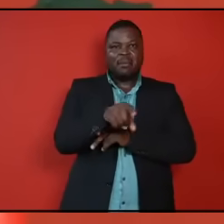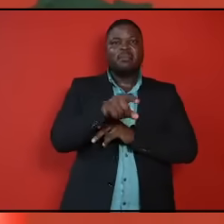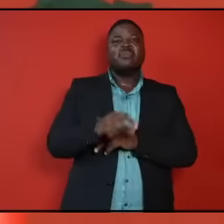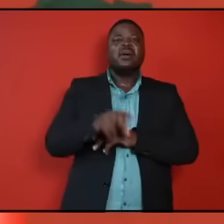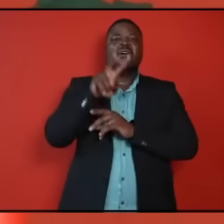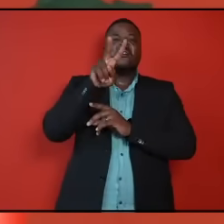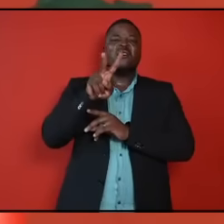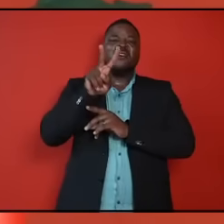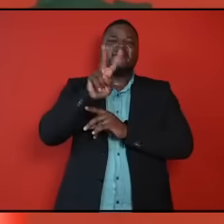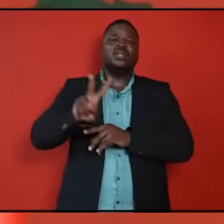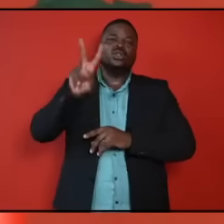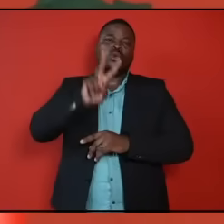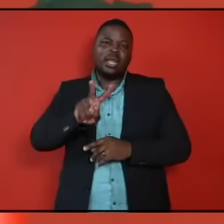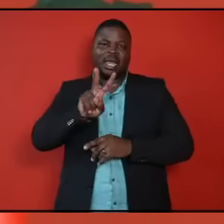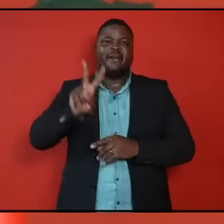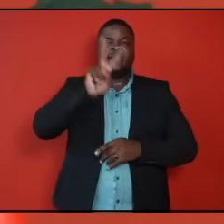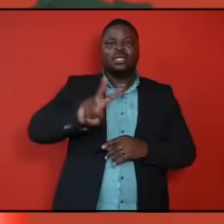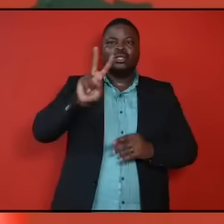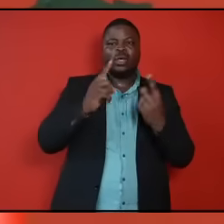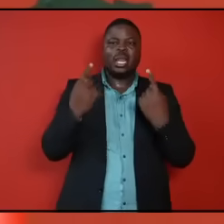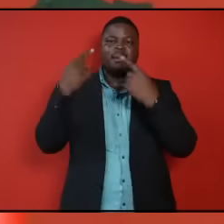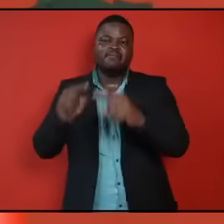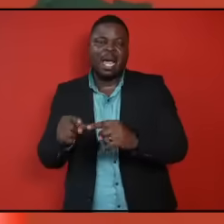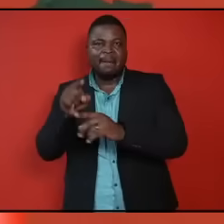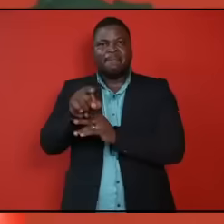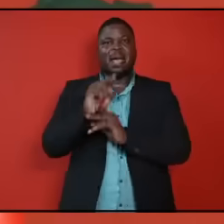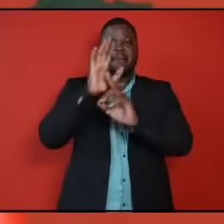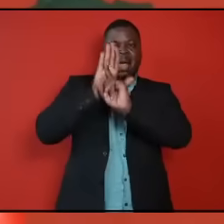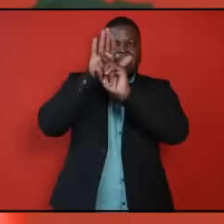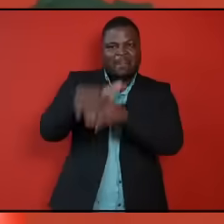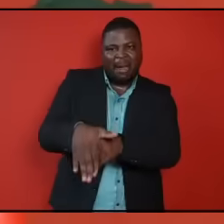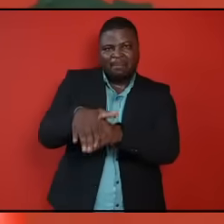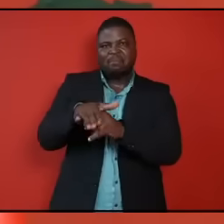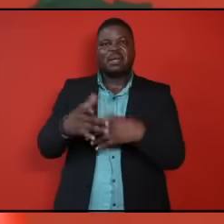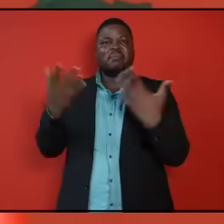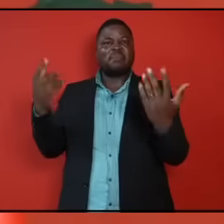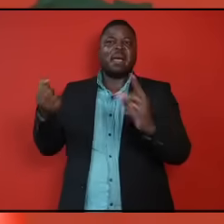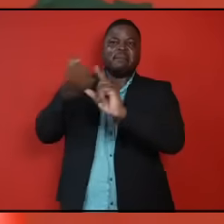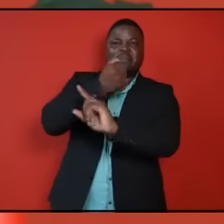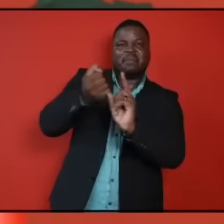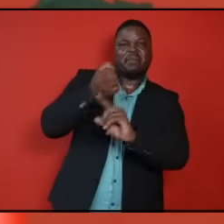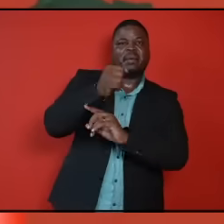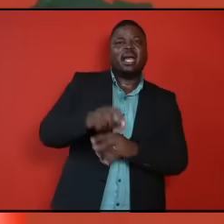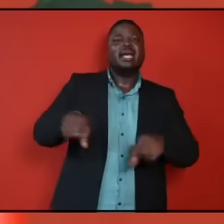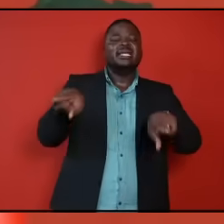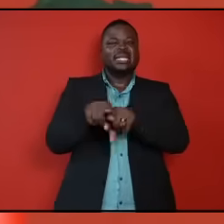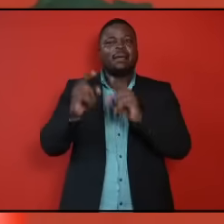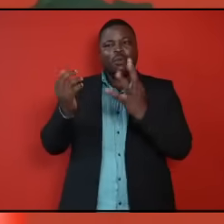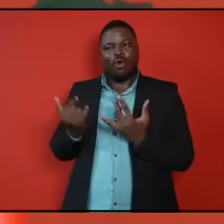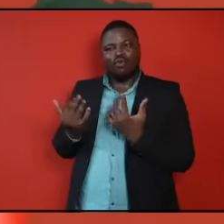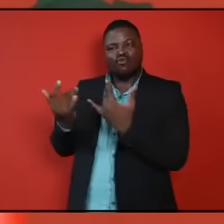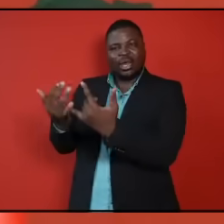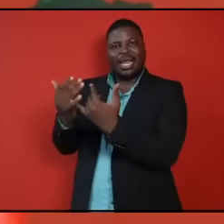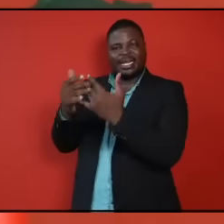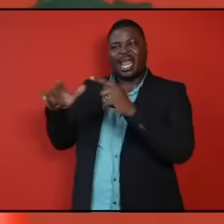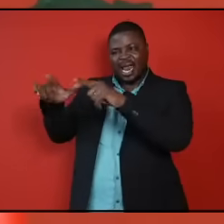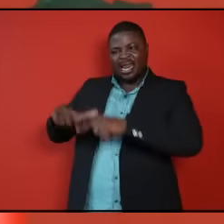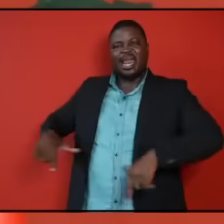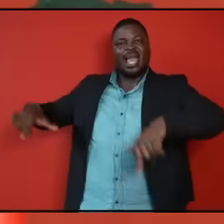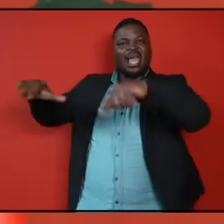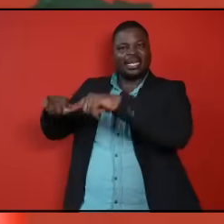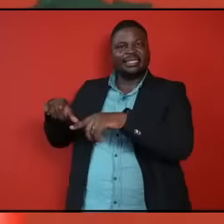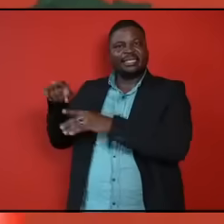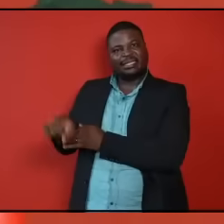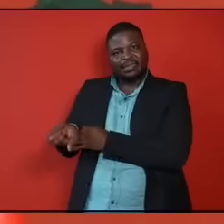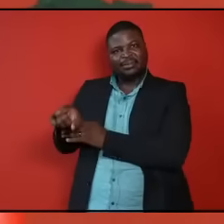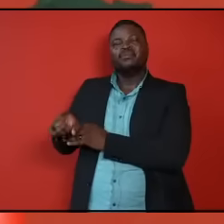economic pressure through the blockade on Cuba, geopolitical posturing in Greenland, to destabilize efforts in Colombia